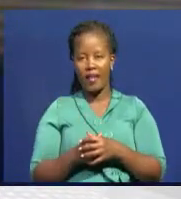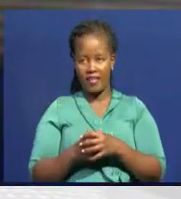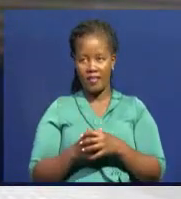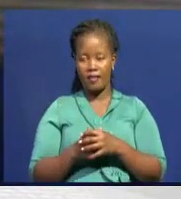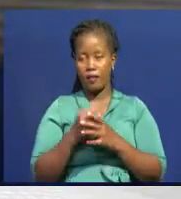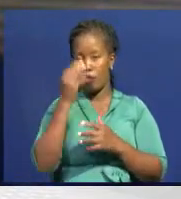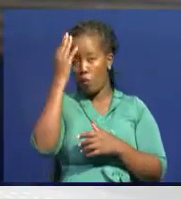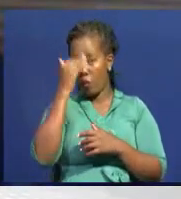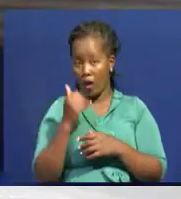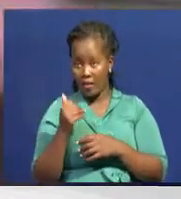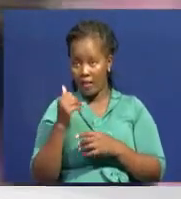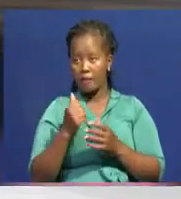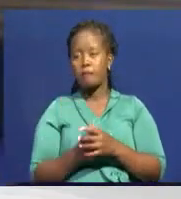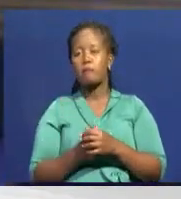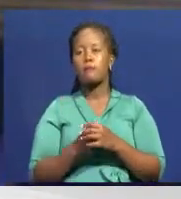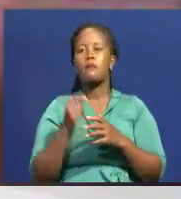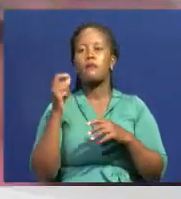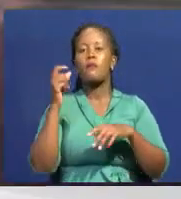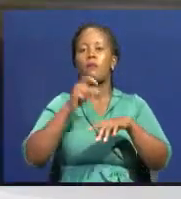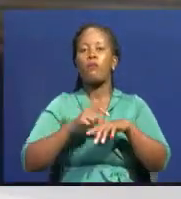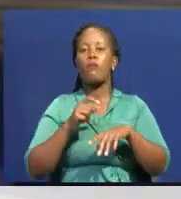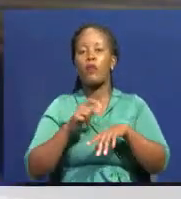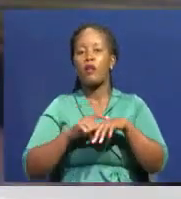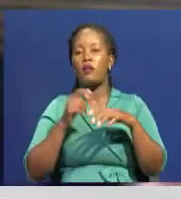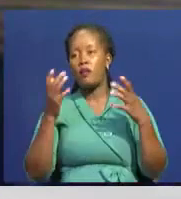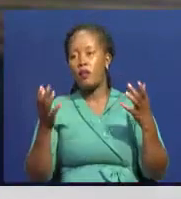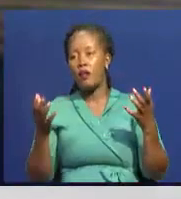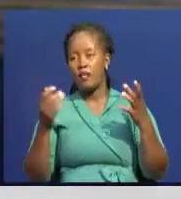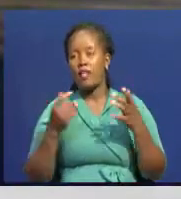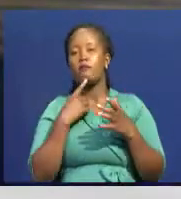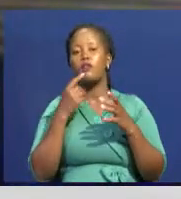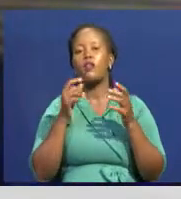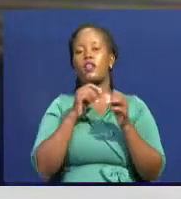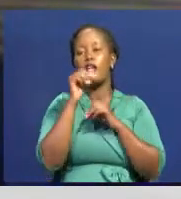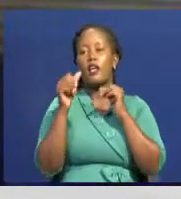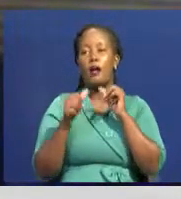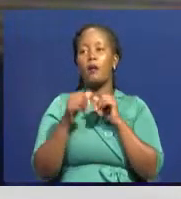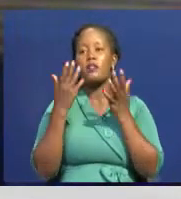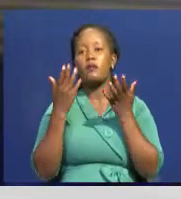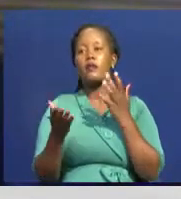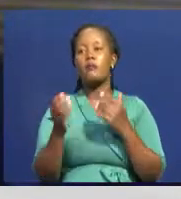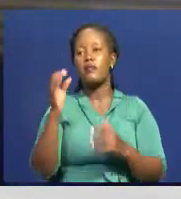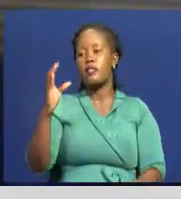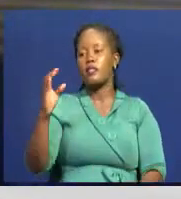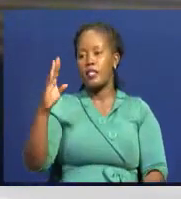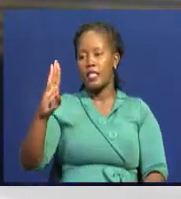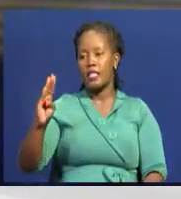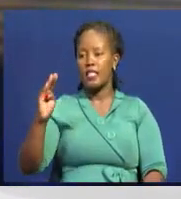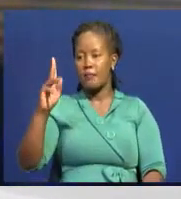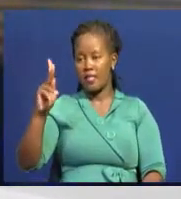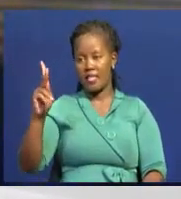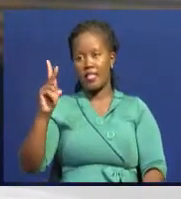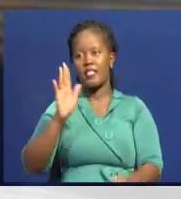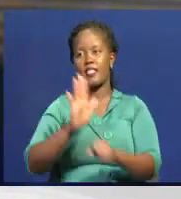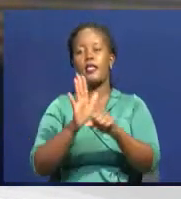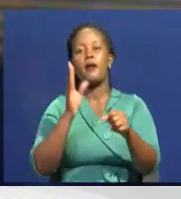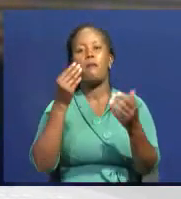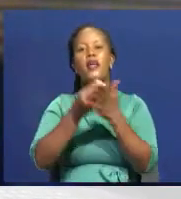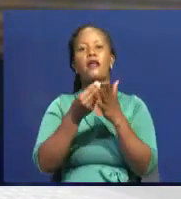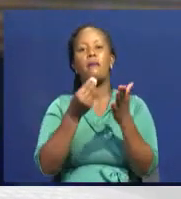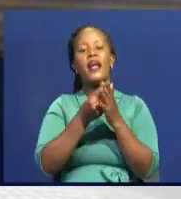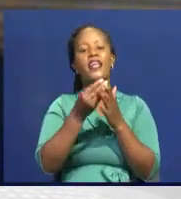This is the reason. When you talk to a central bank, for example, they will tell you that the majority of these funds that are sent to